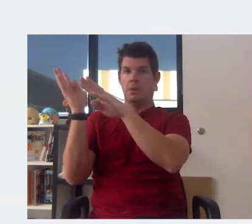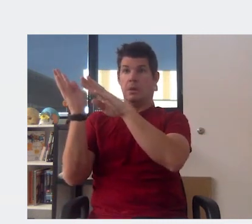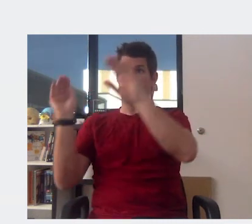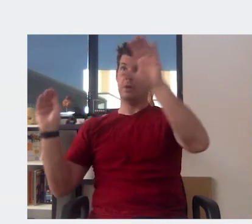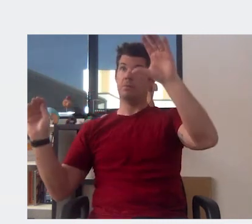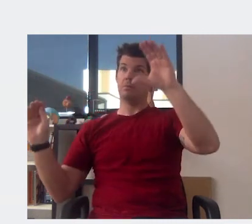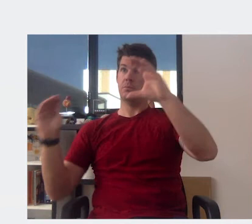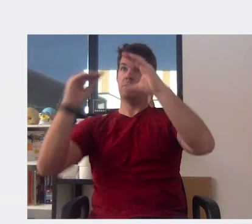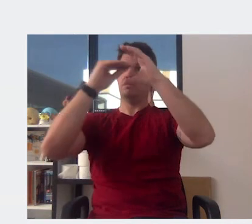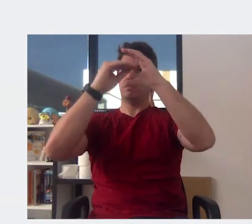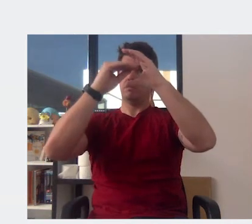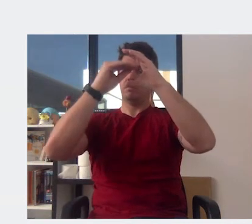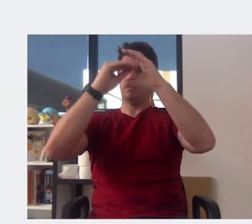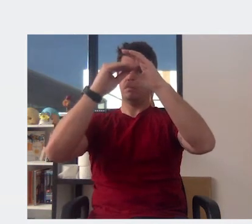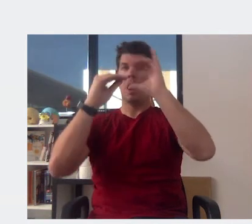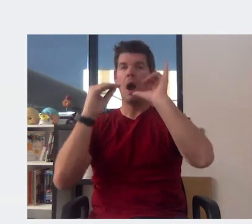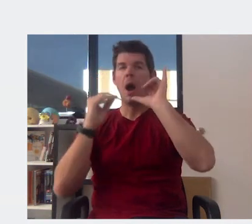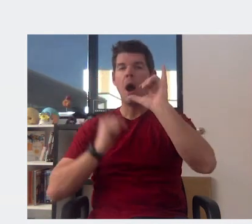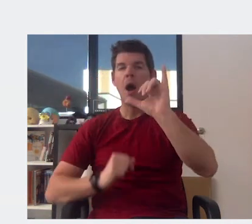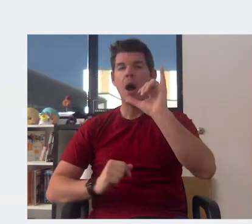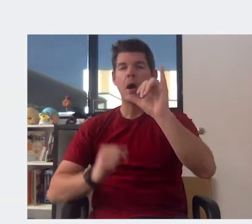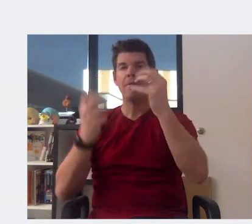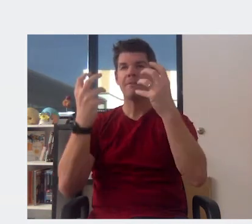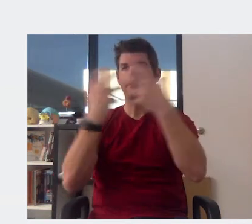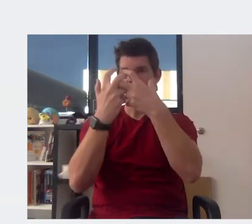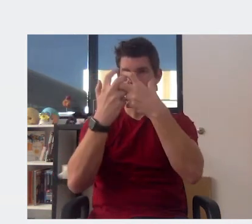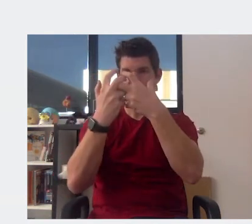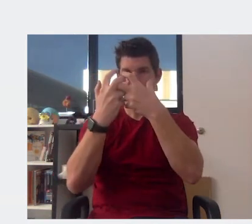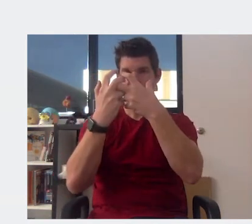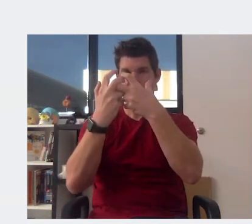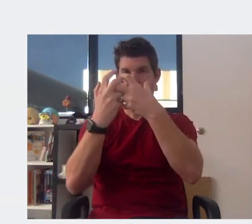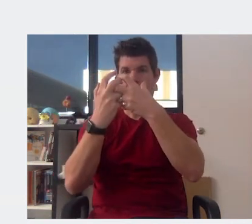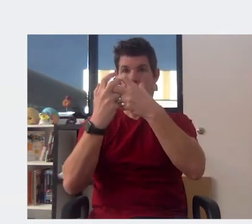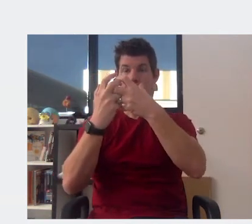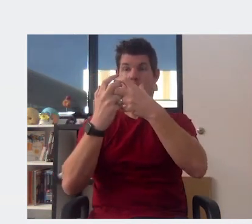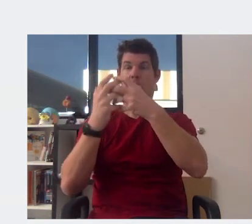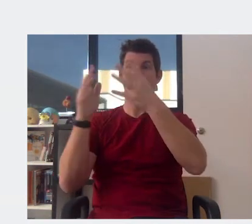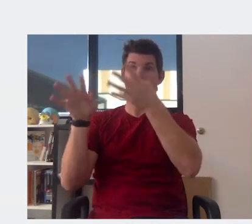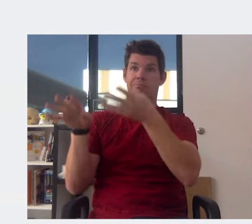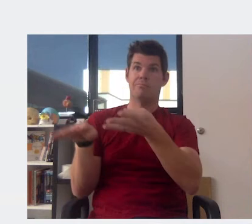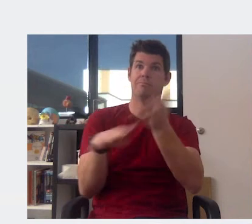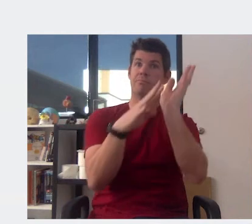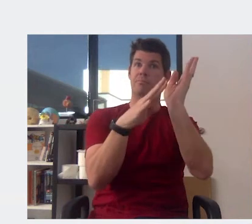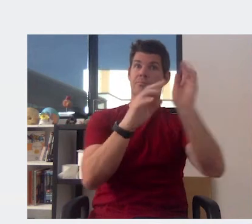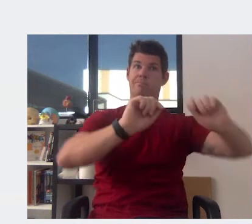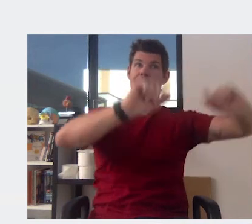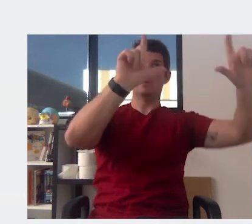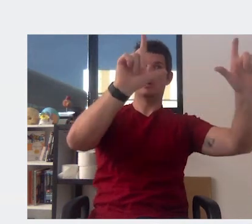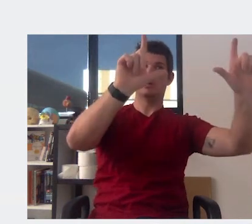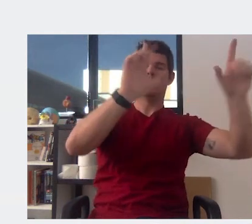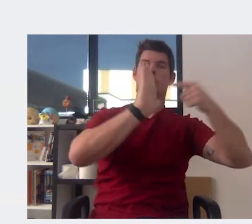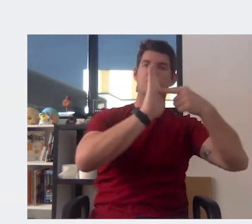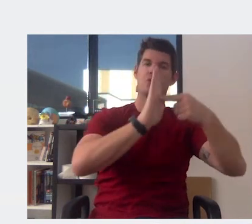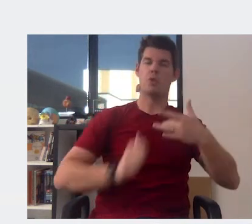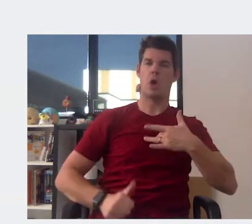Scratch, I can drag them together and they click in. Once it loads, it comes over here and automatically shows that heart over